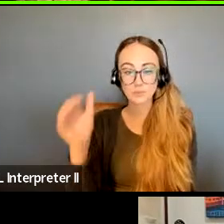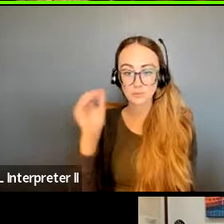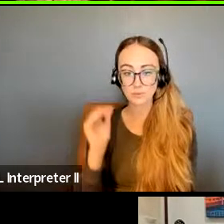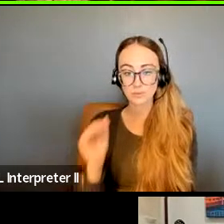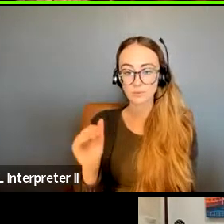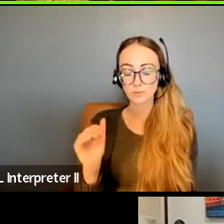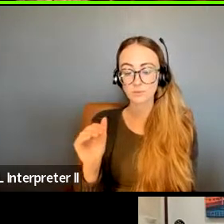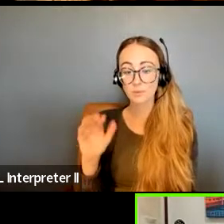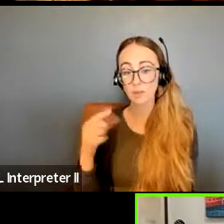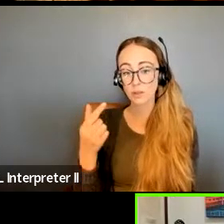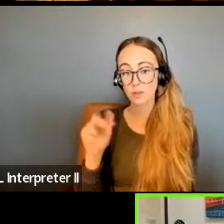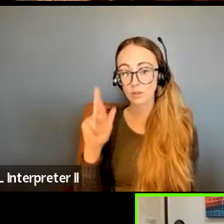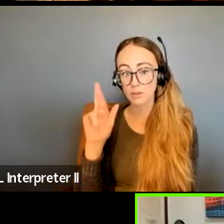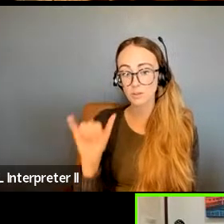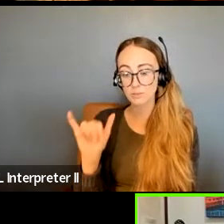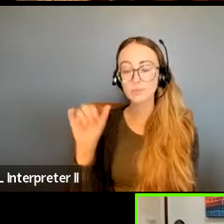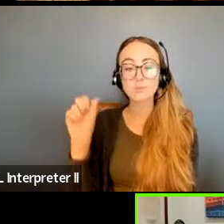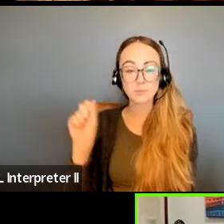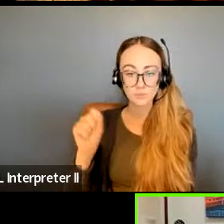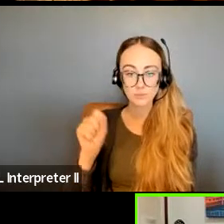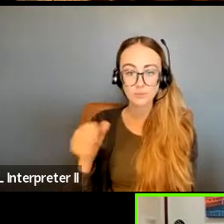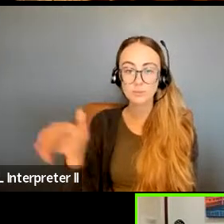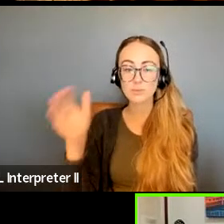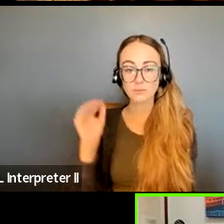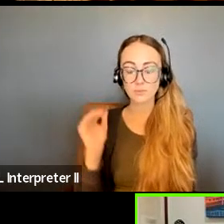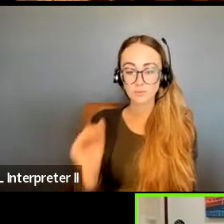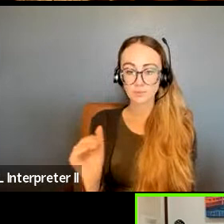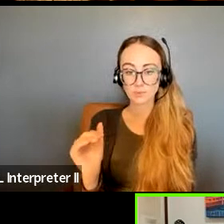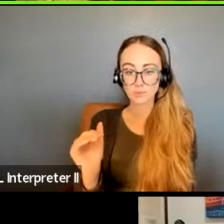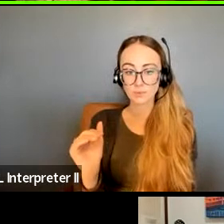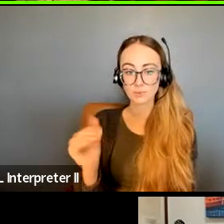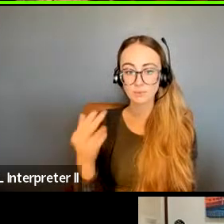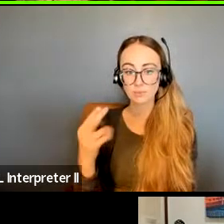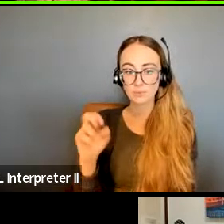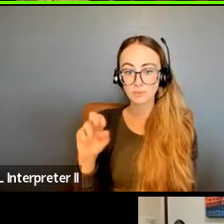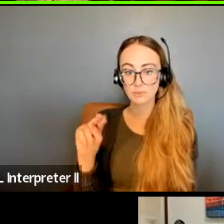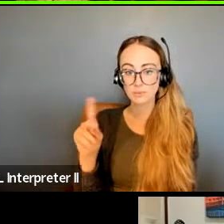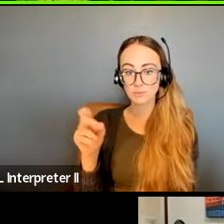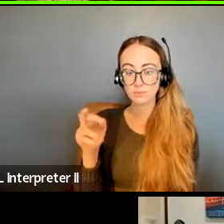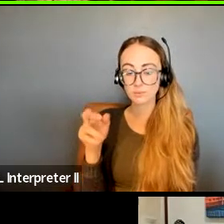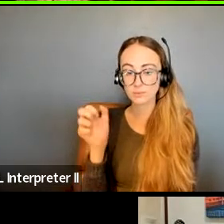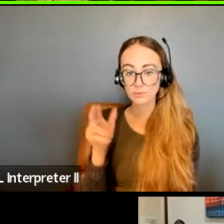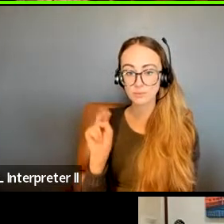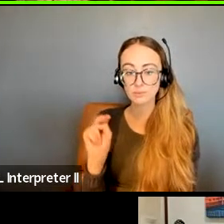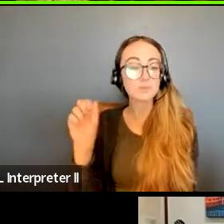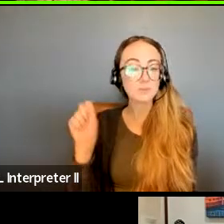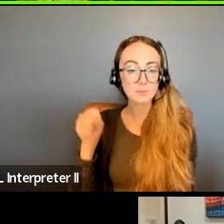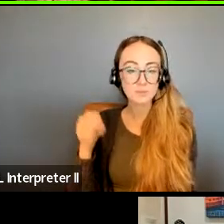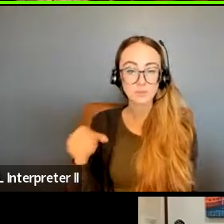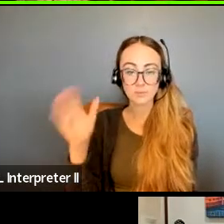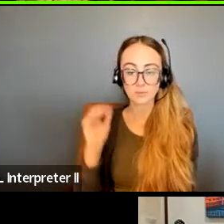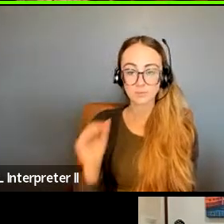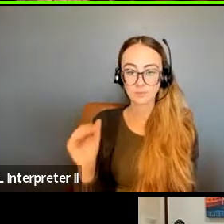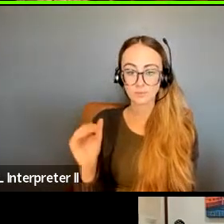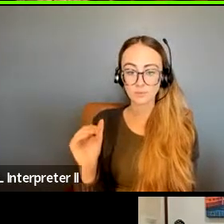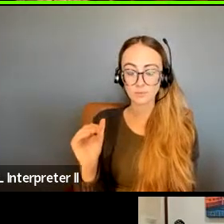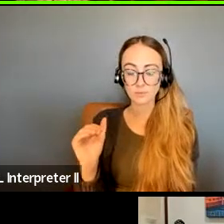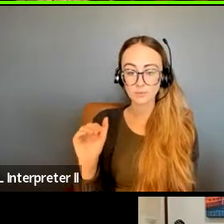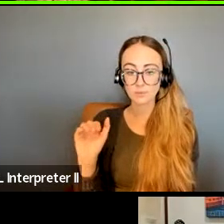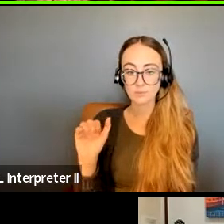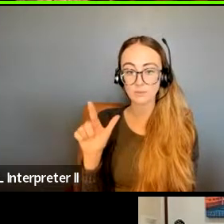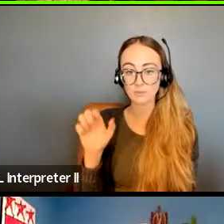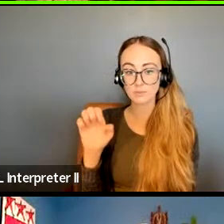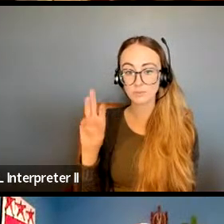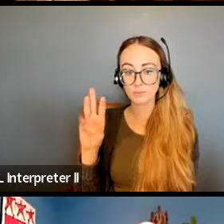yes. Councilmember Gray. Yes. Councilmember Gray votes yes. Councilmember Henderson. Yes. Councilmember Henderson votes yes. Councilmember Lewis